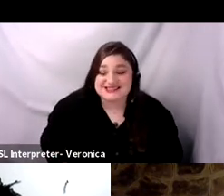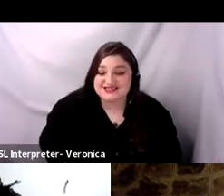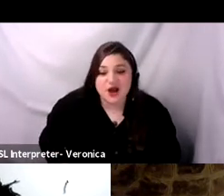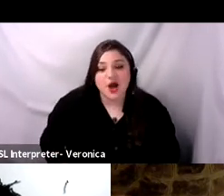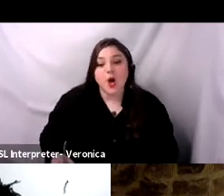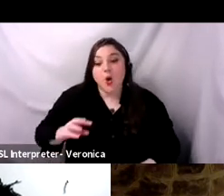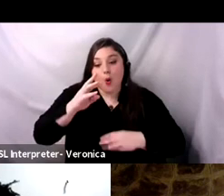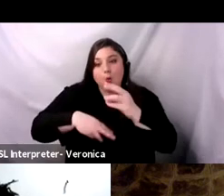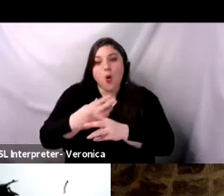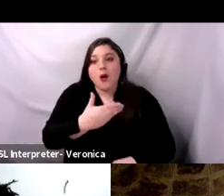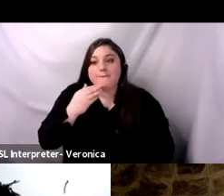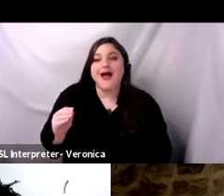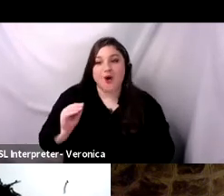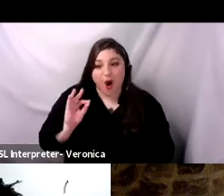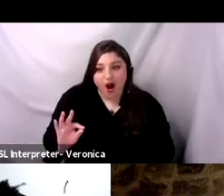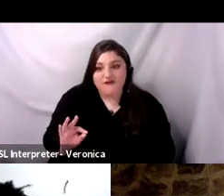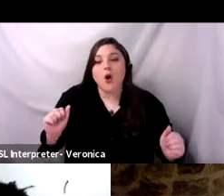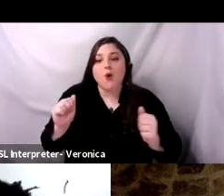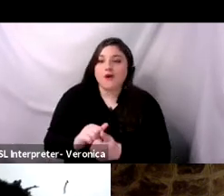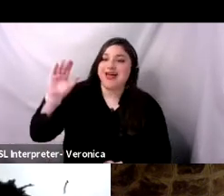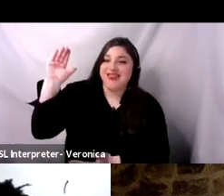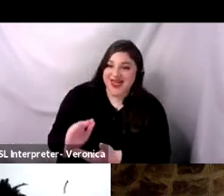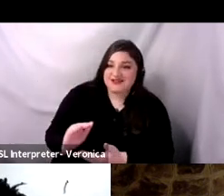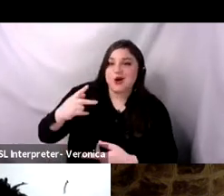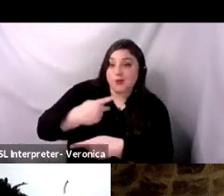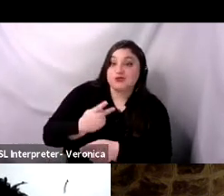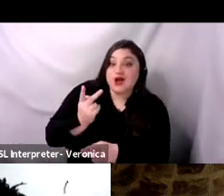production, period. It's that simple.